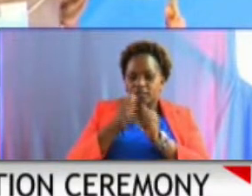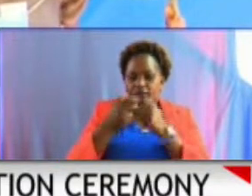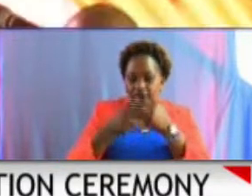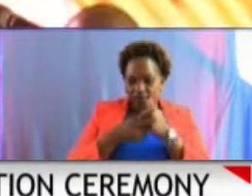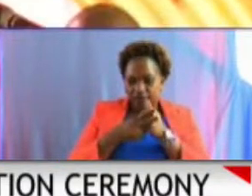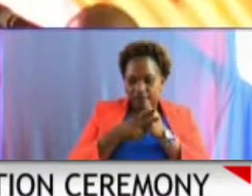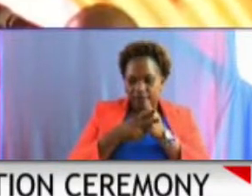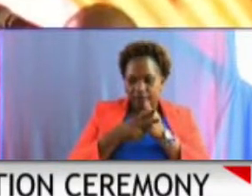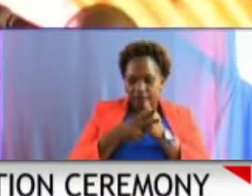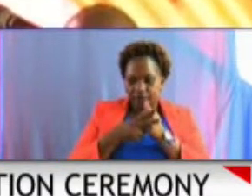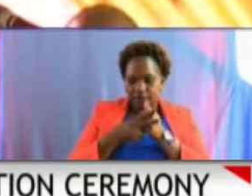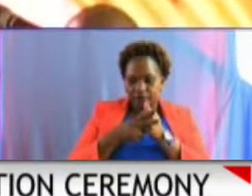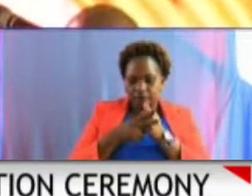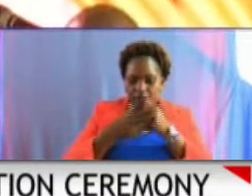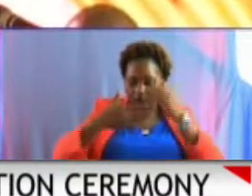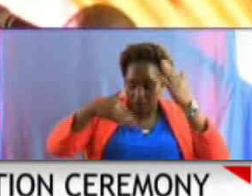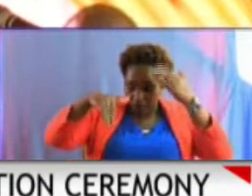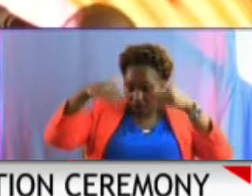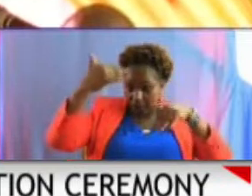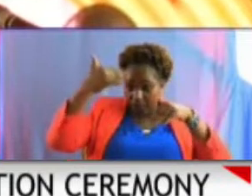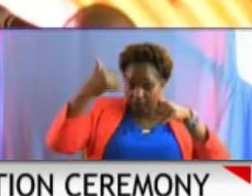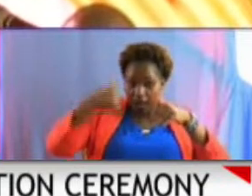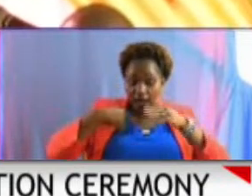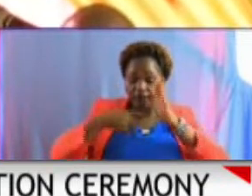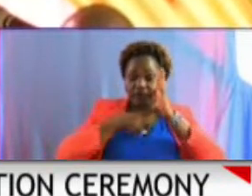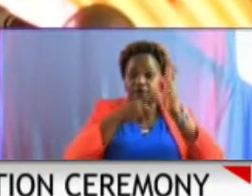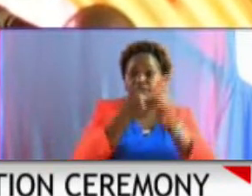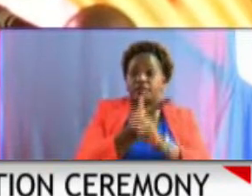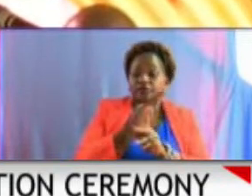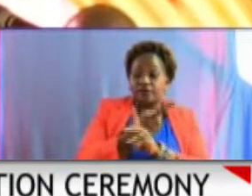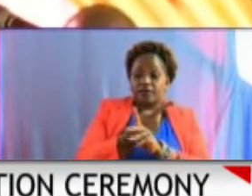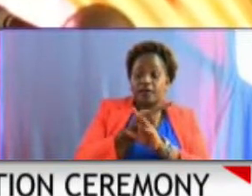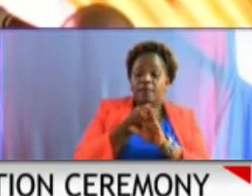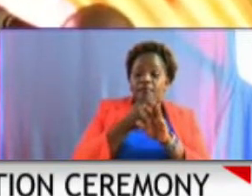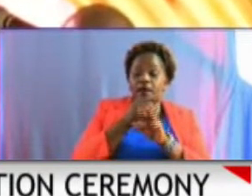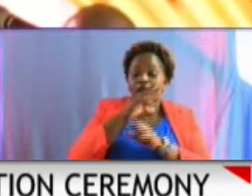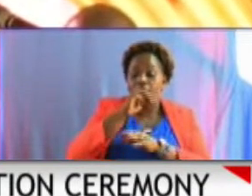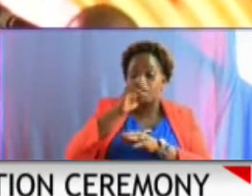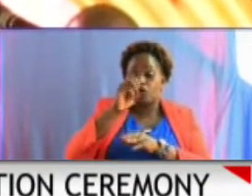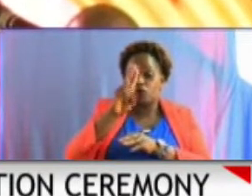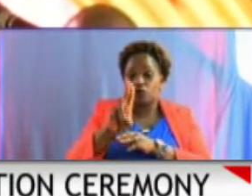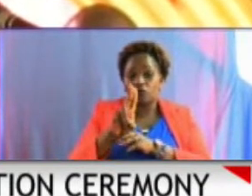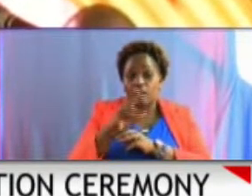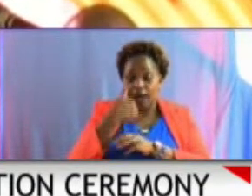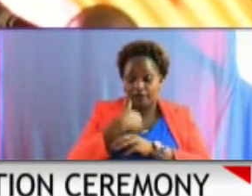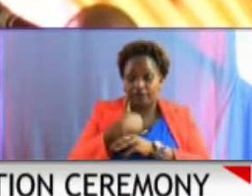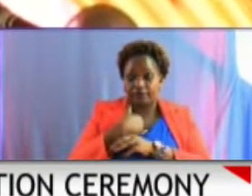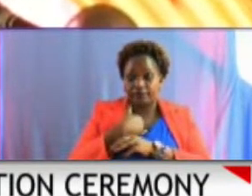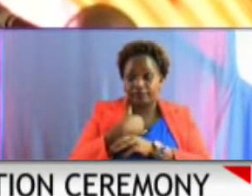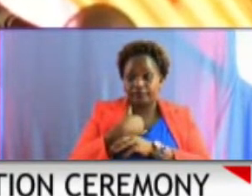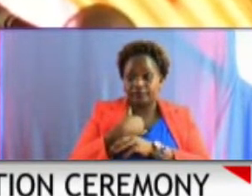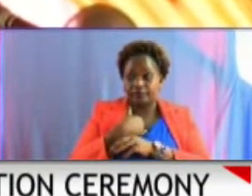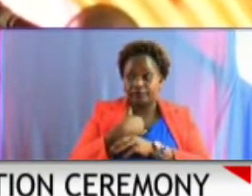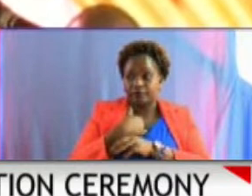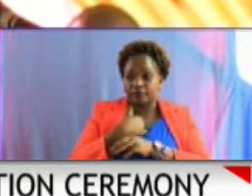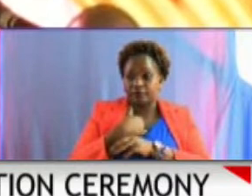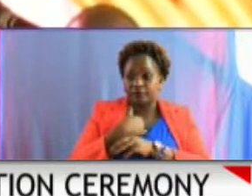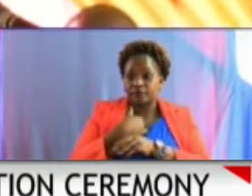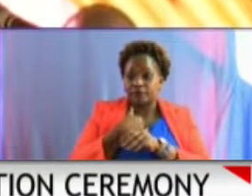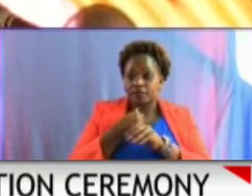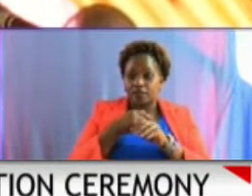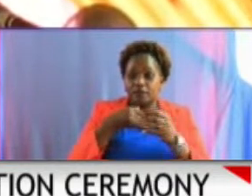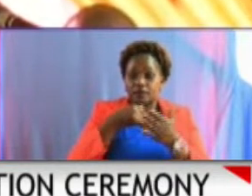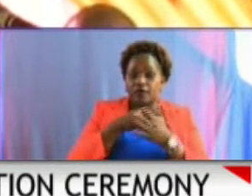2017, the university has signed numerous memorandums of understanding. The